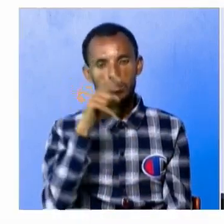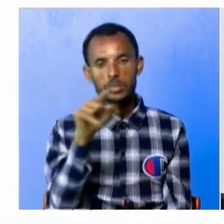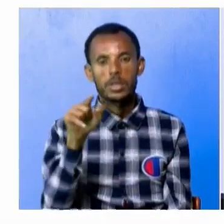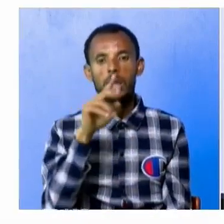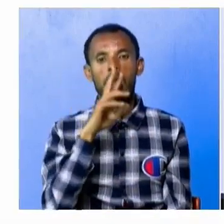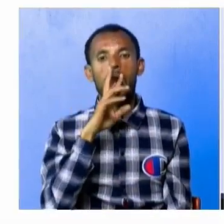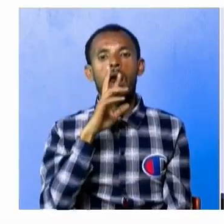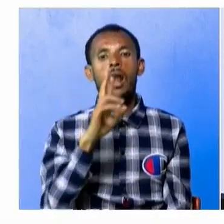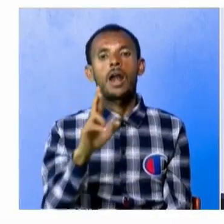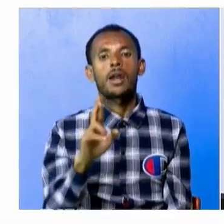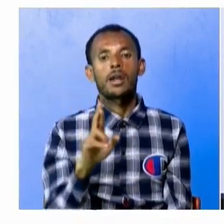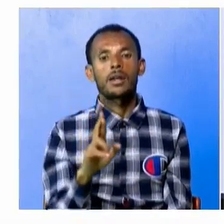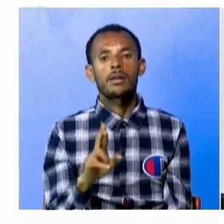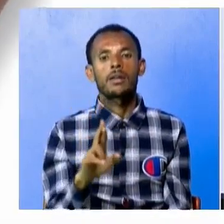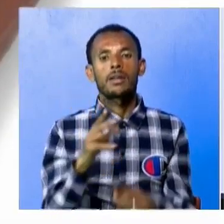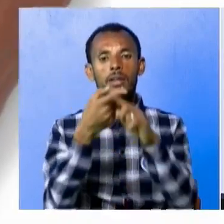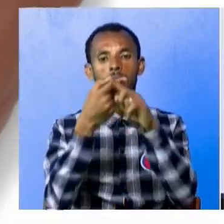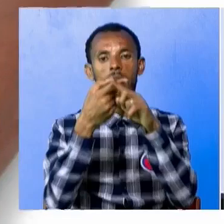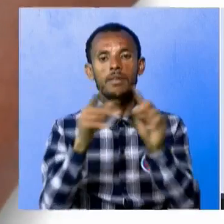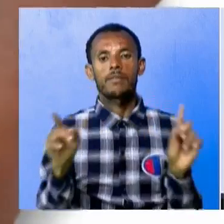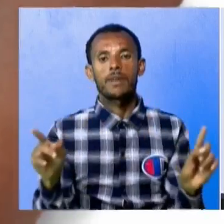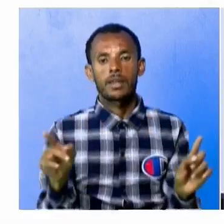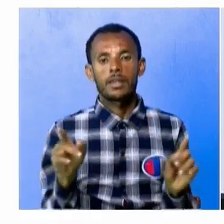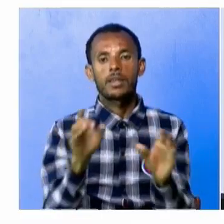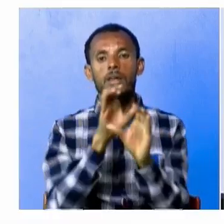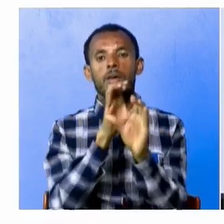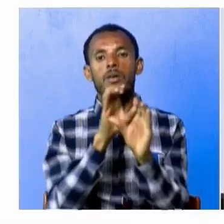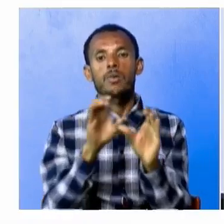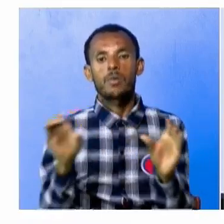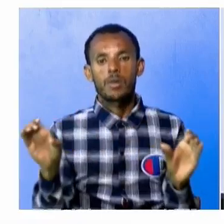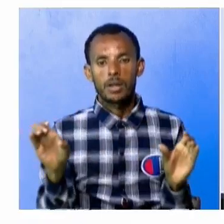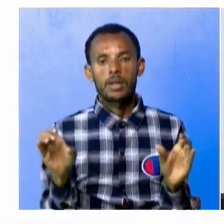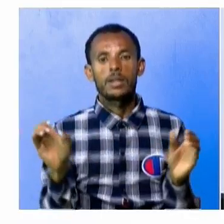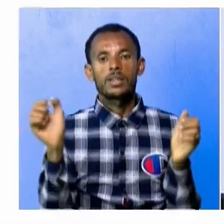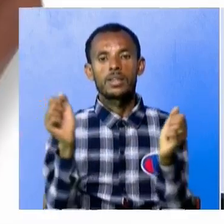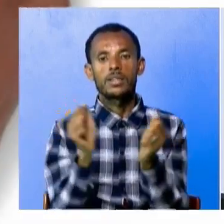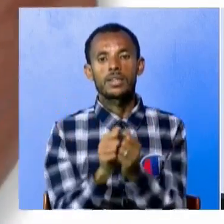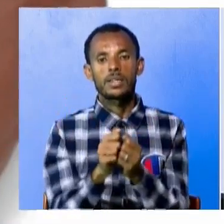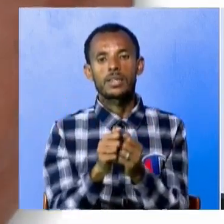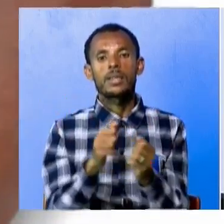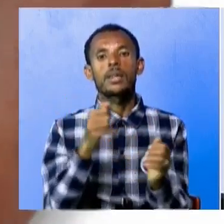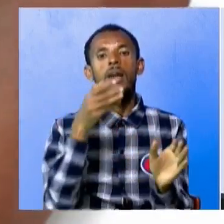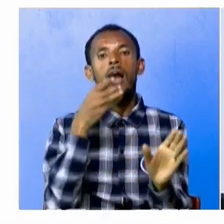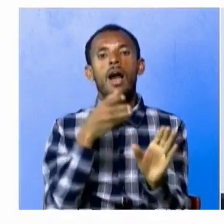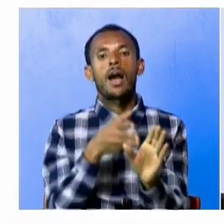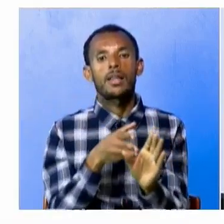are different chords intersecting on